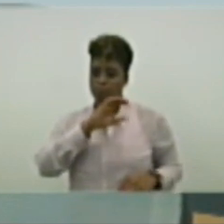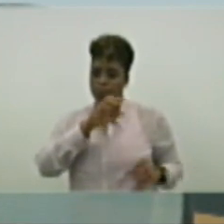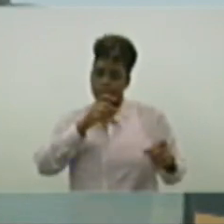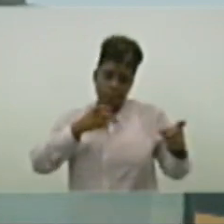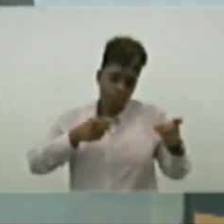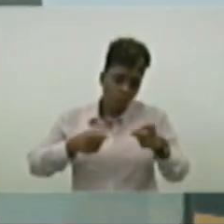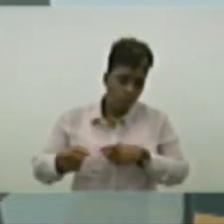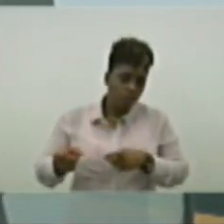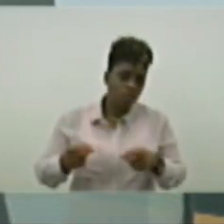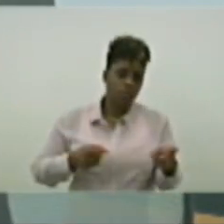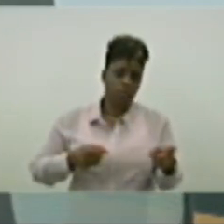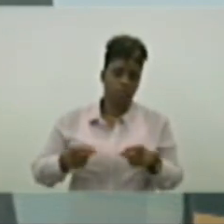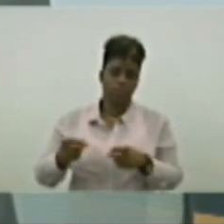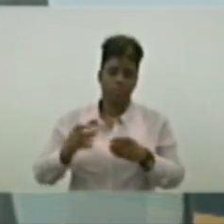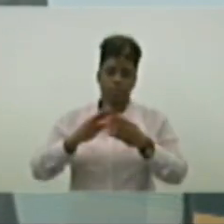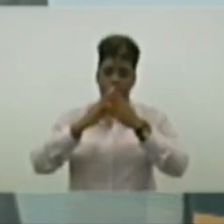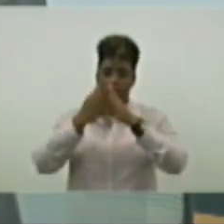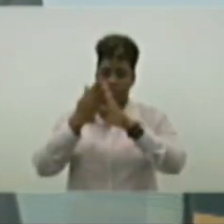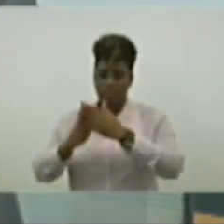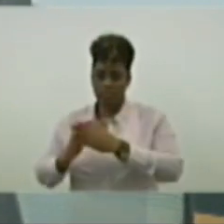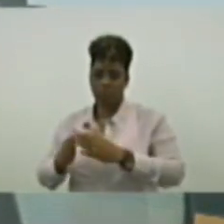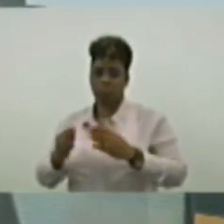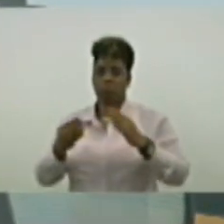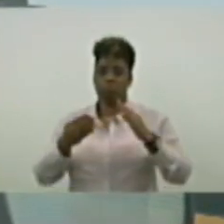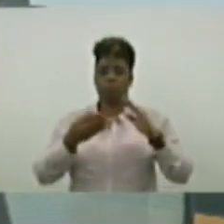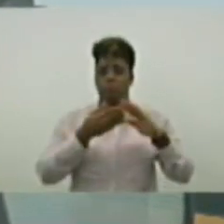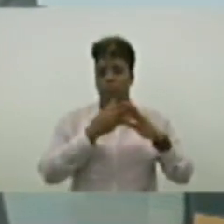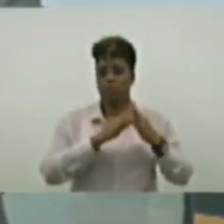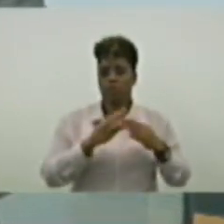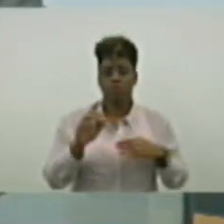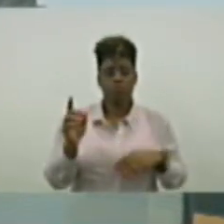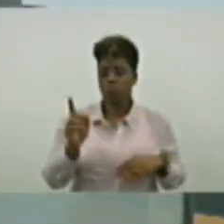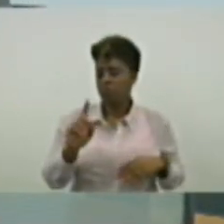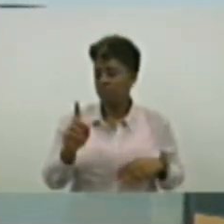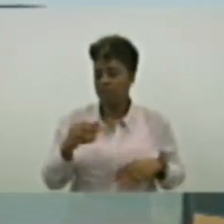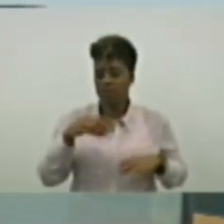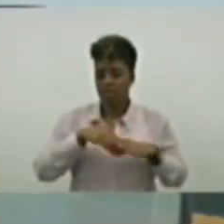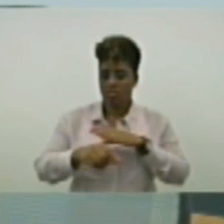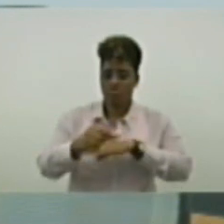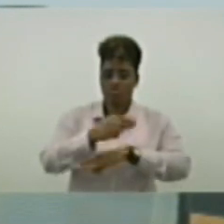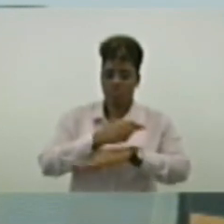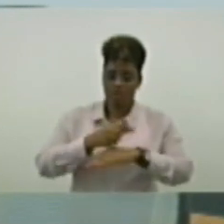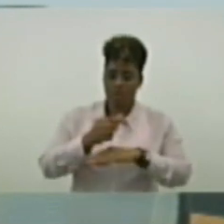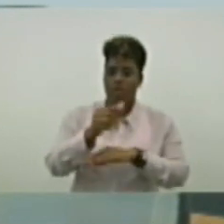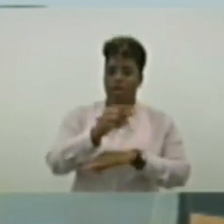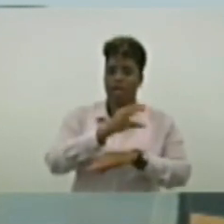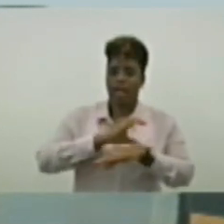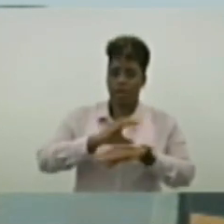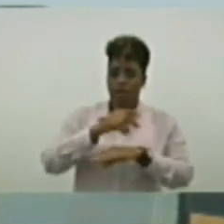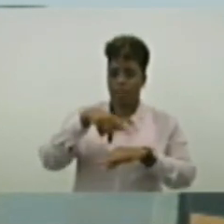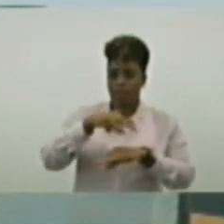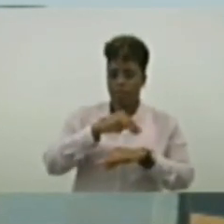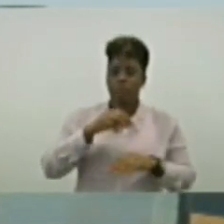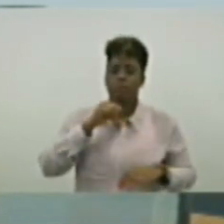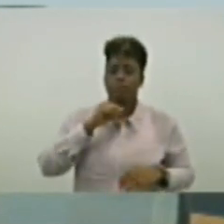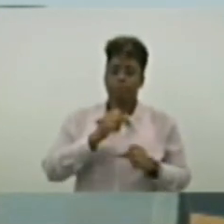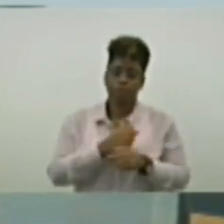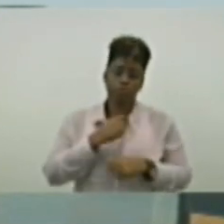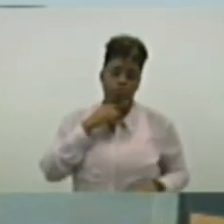policing the city your tongues wherever within grenada carrick one pitt martin to ensure that all people